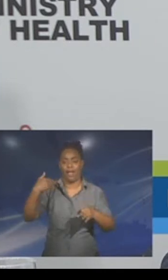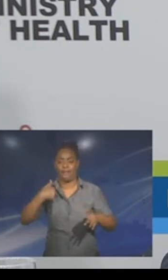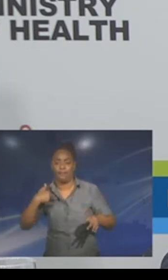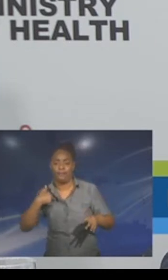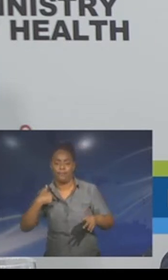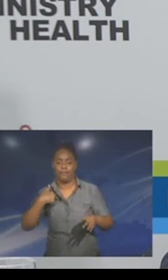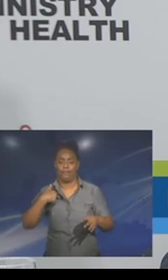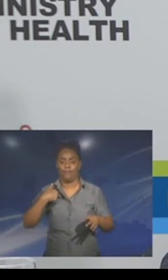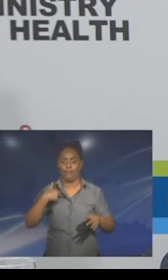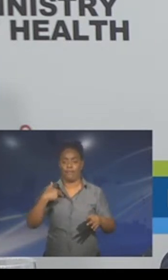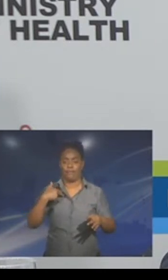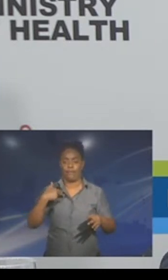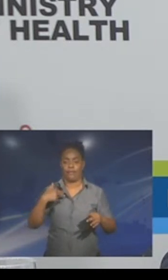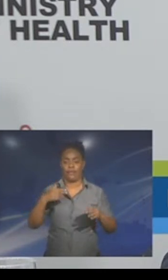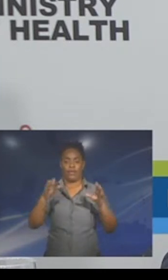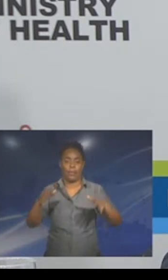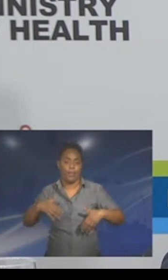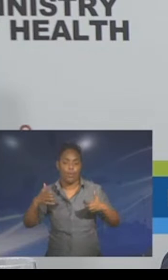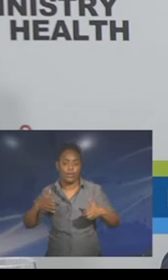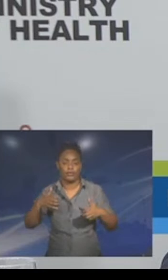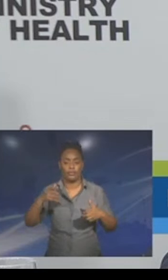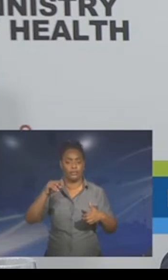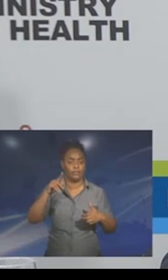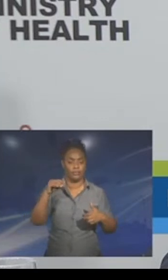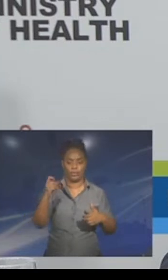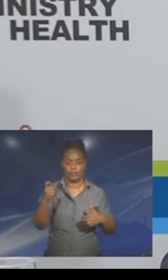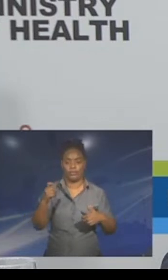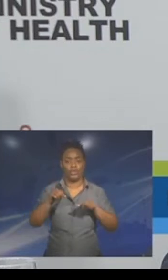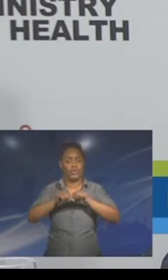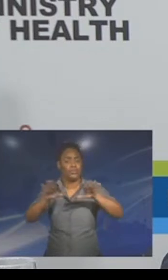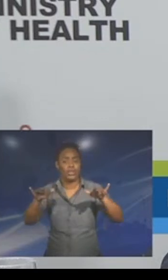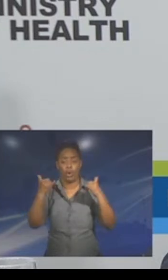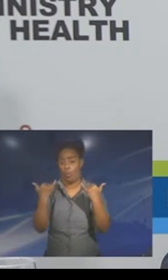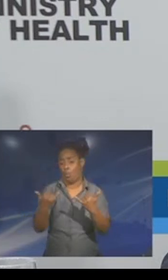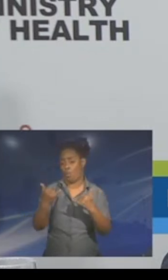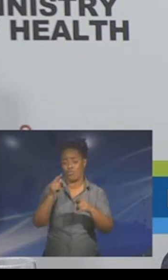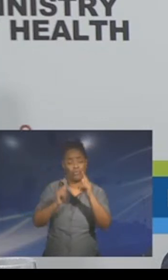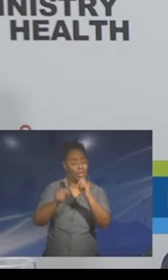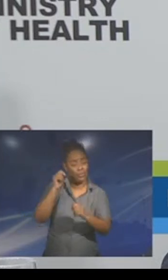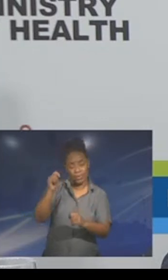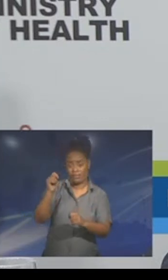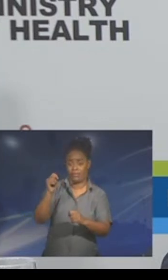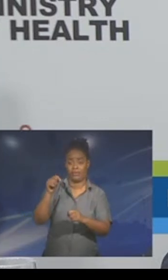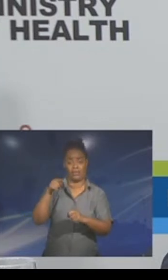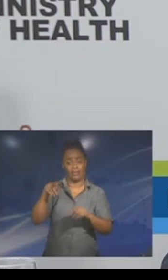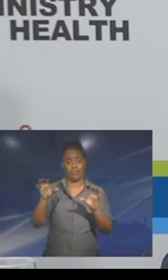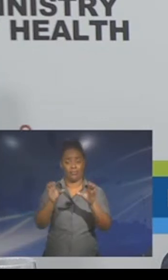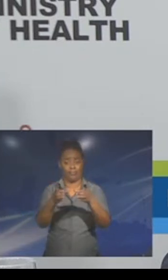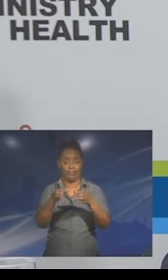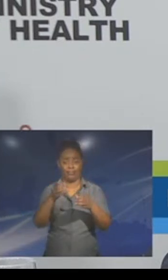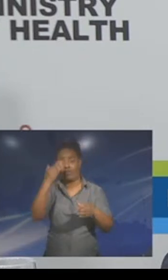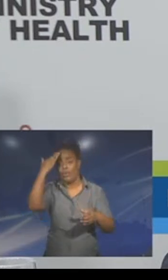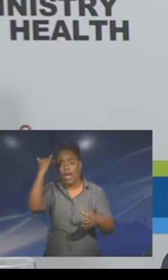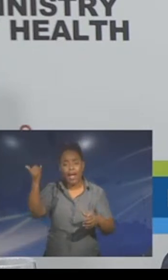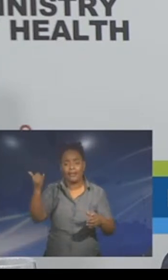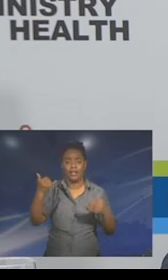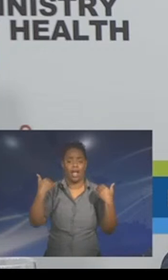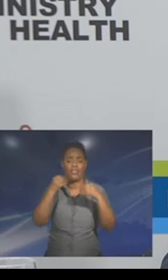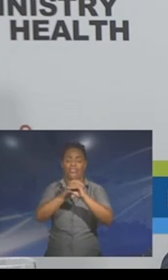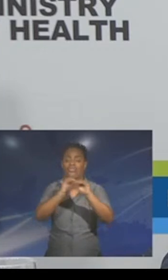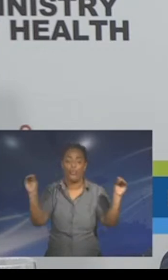and so on. So right now we are in Group 1. We have no history of monkeypox in the human